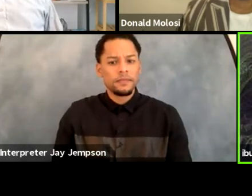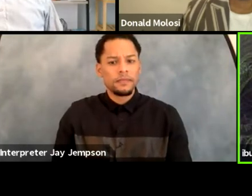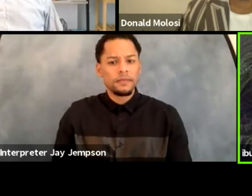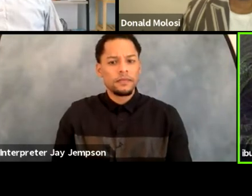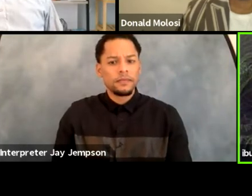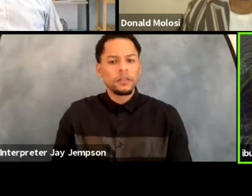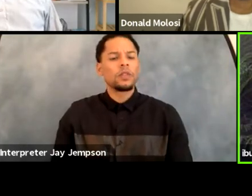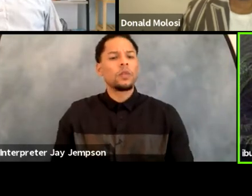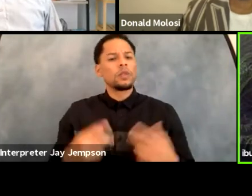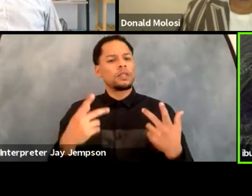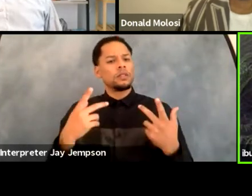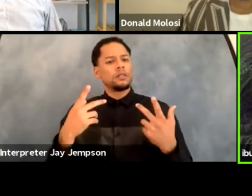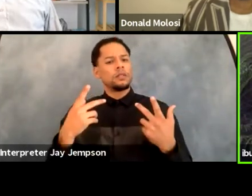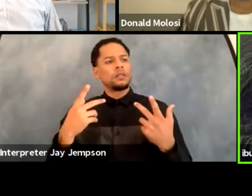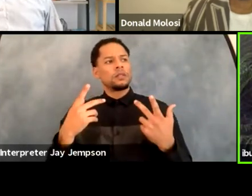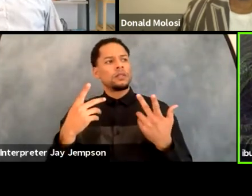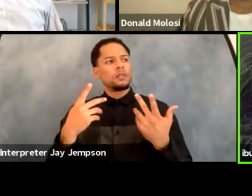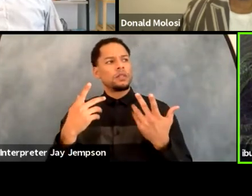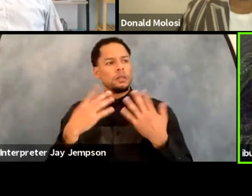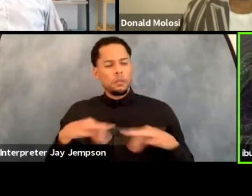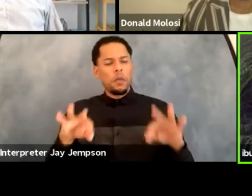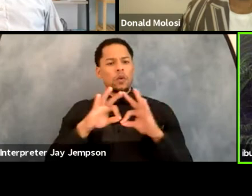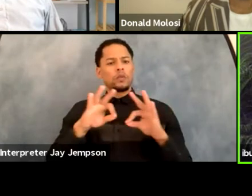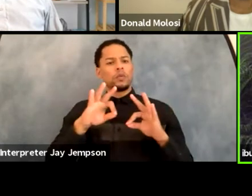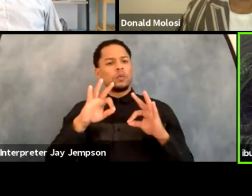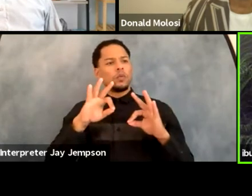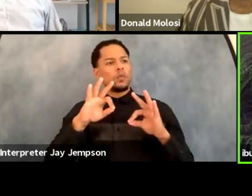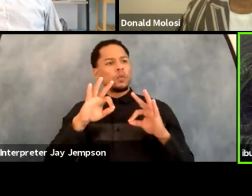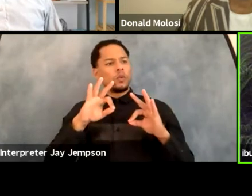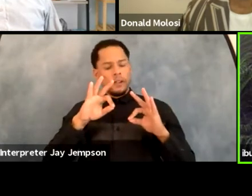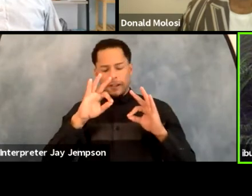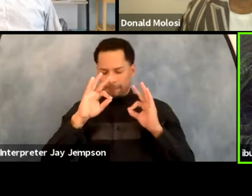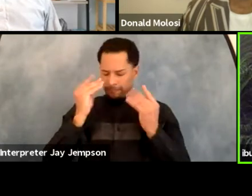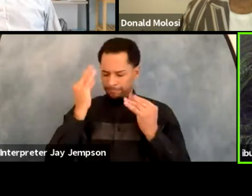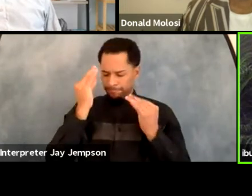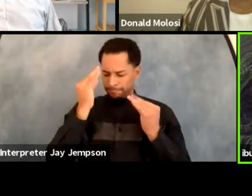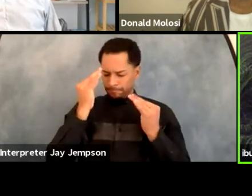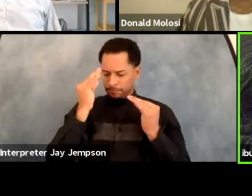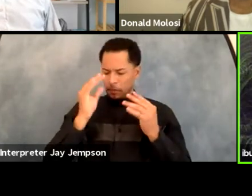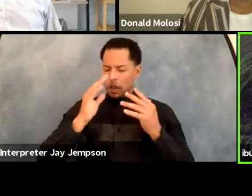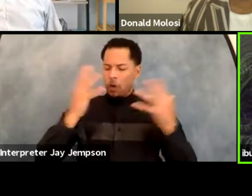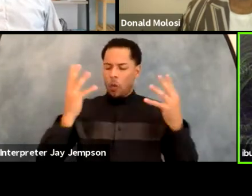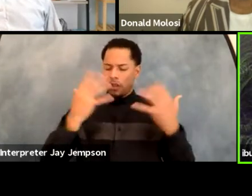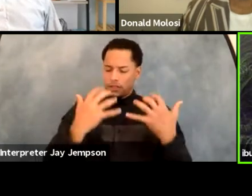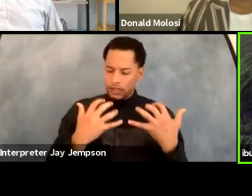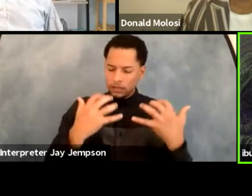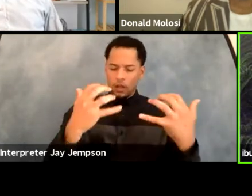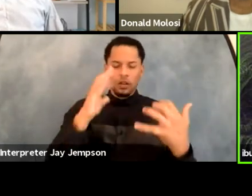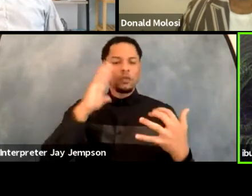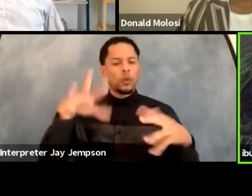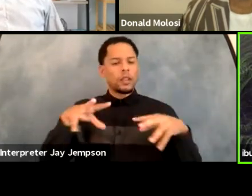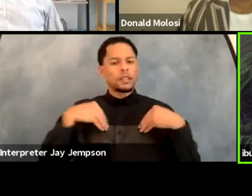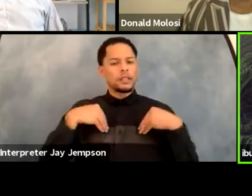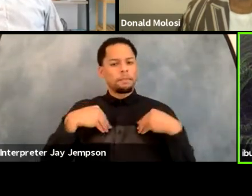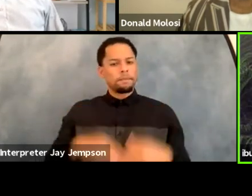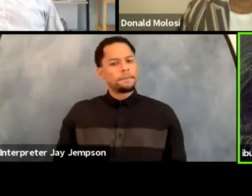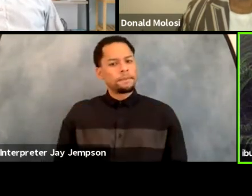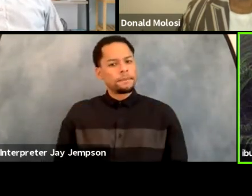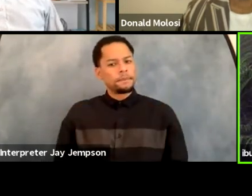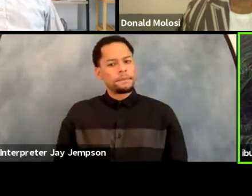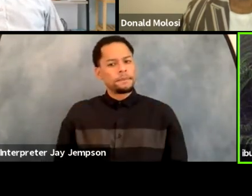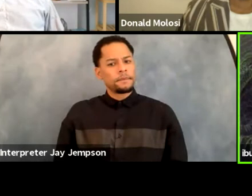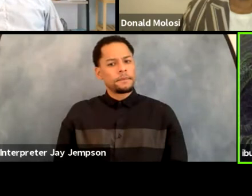audience would accept. So again, you know, there's a need to start decolonizing what